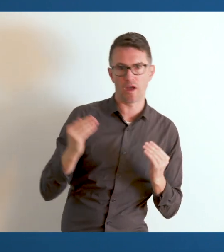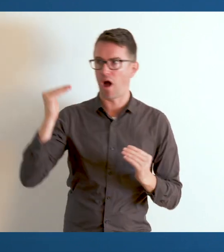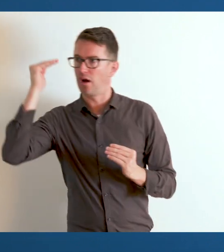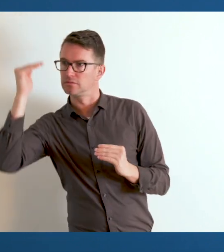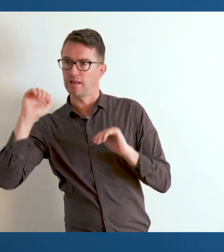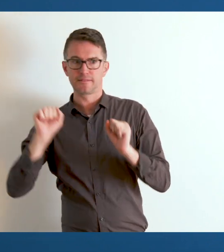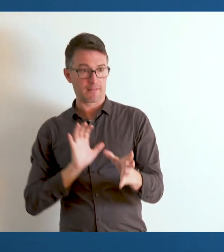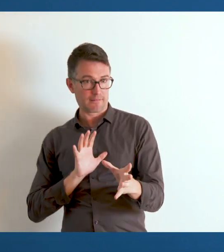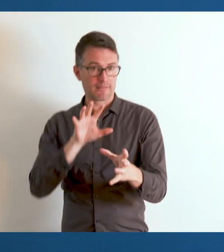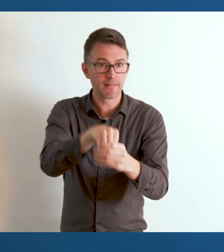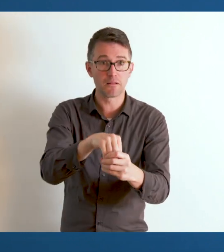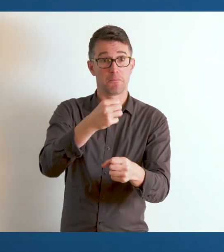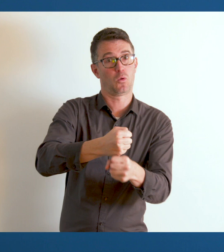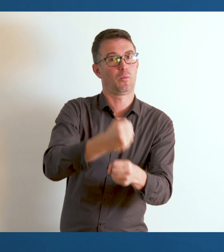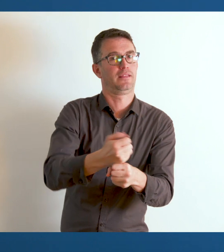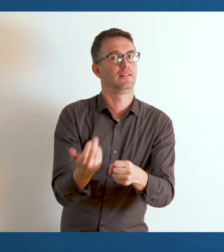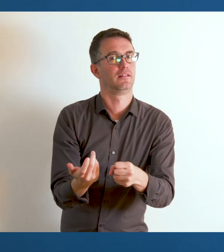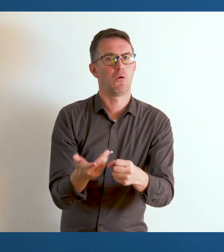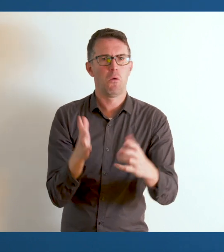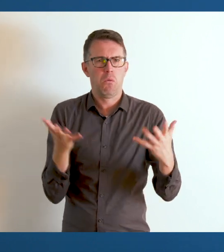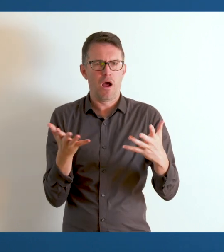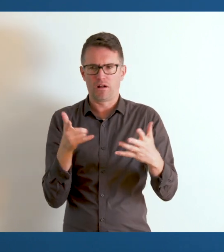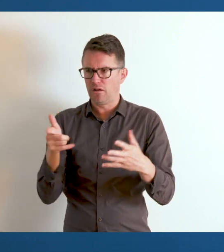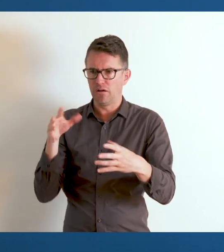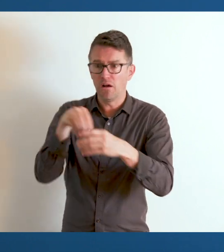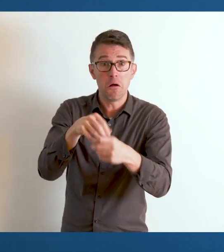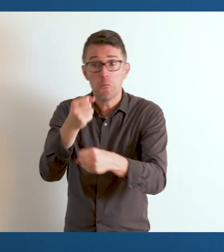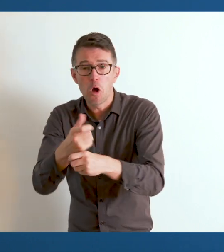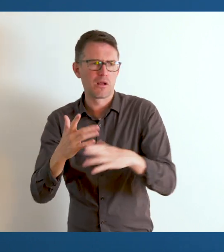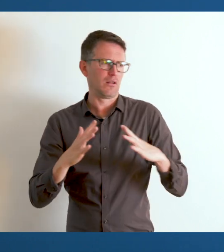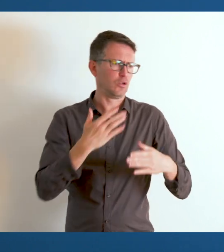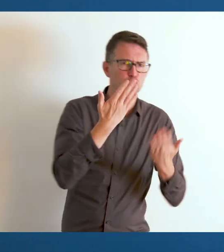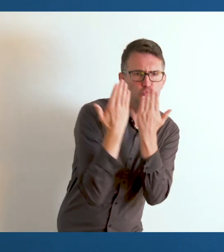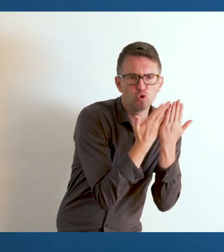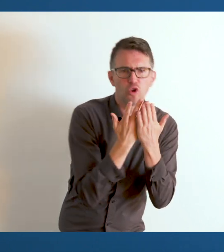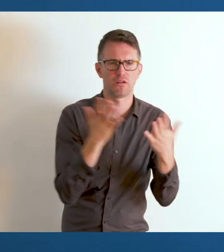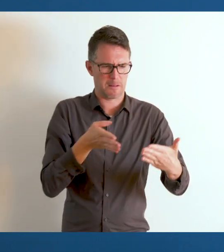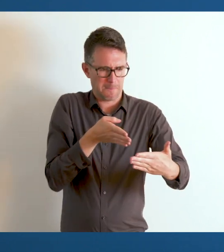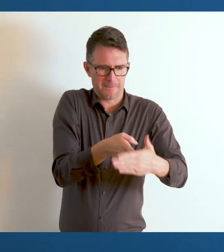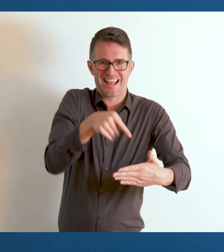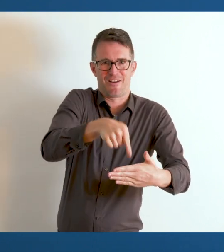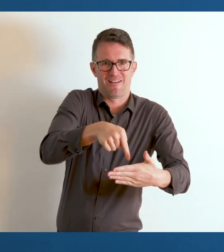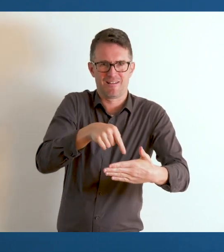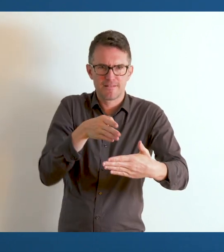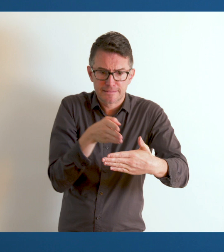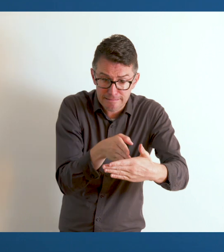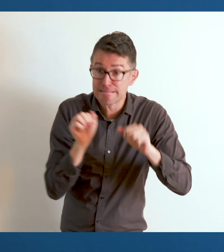of participation for children and adults, and then looking at the barriers, the environmental